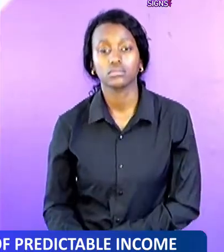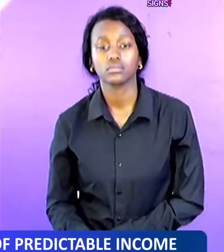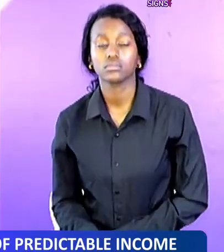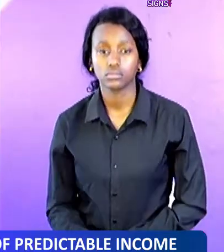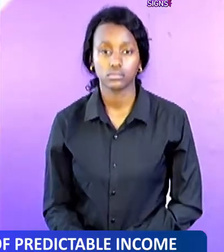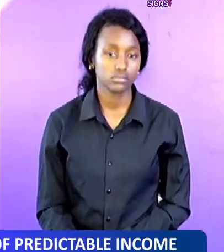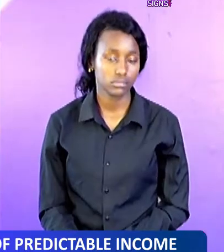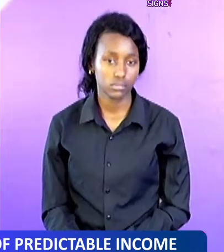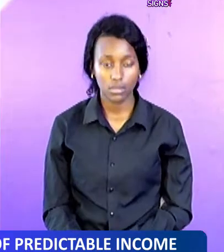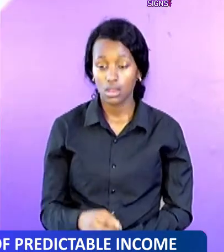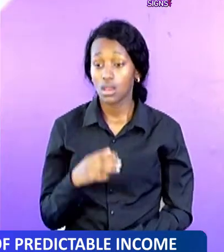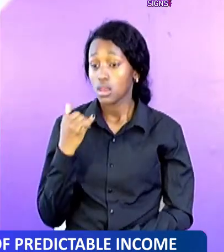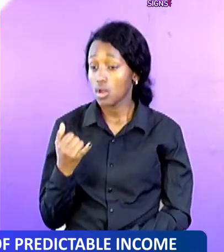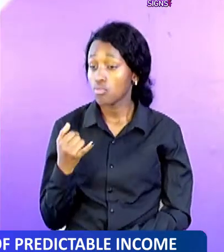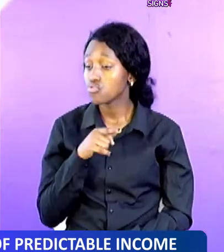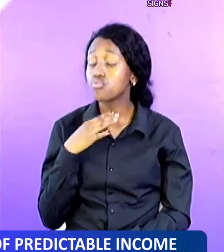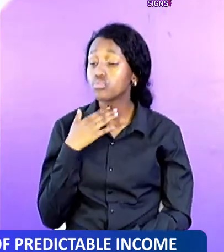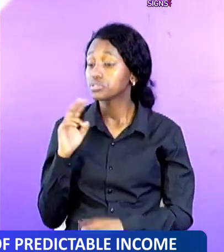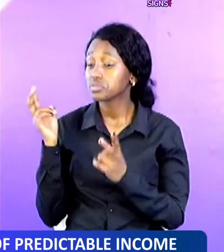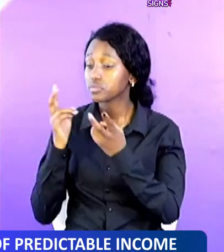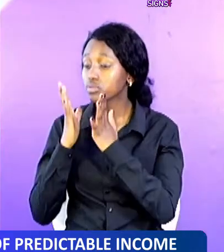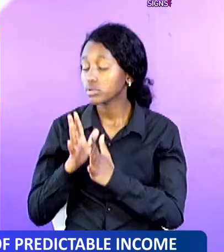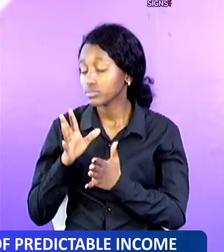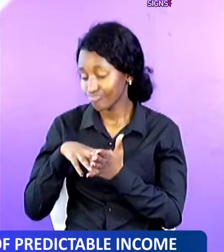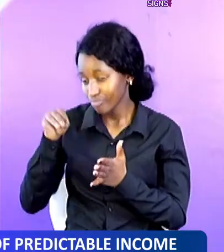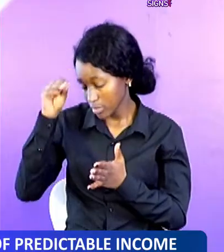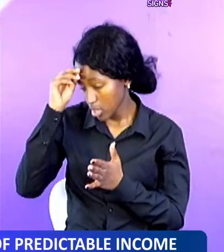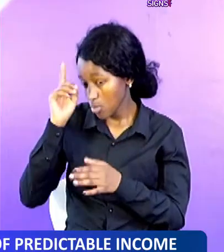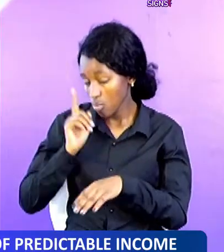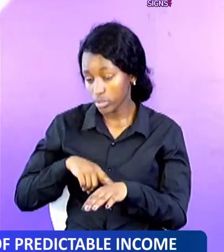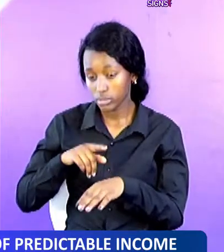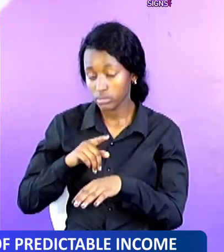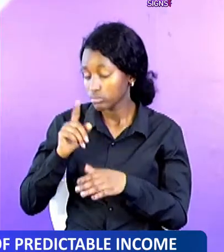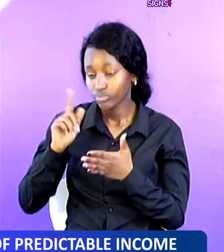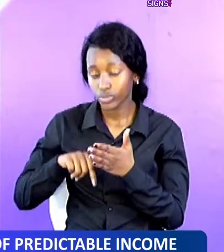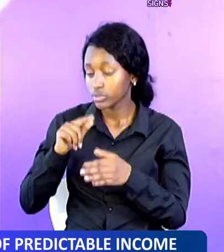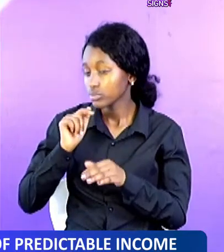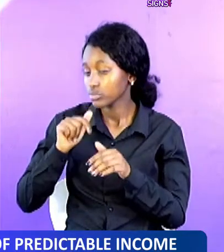want our viewers to take away from this conversation?